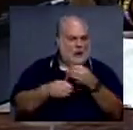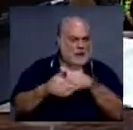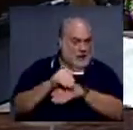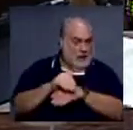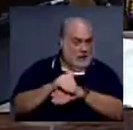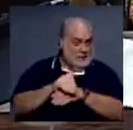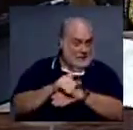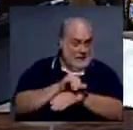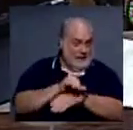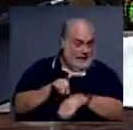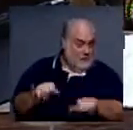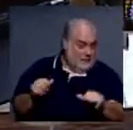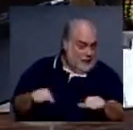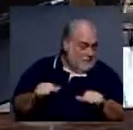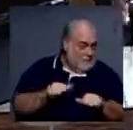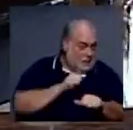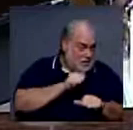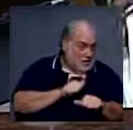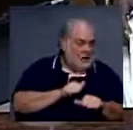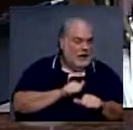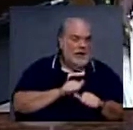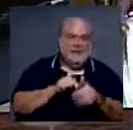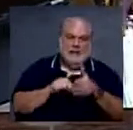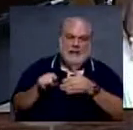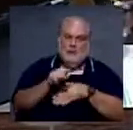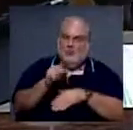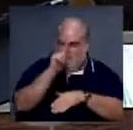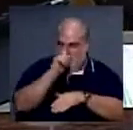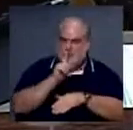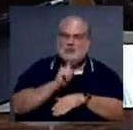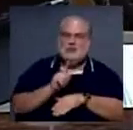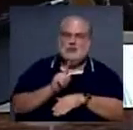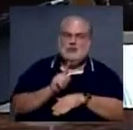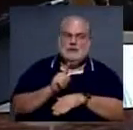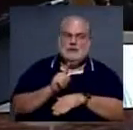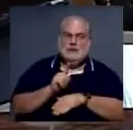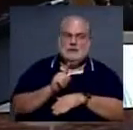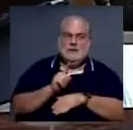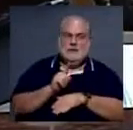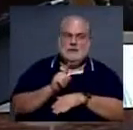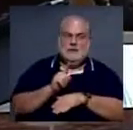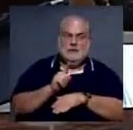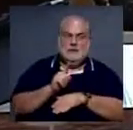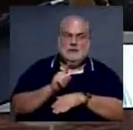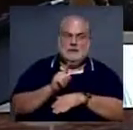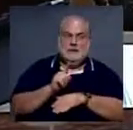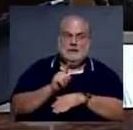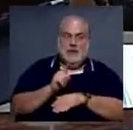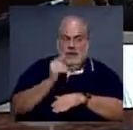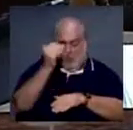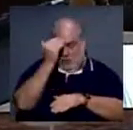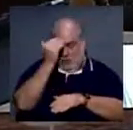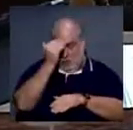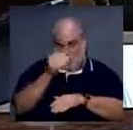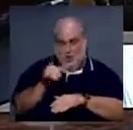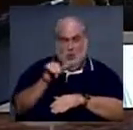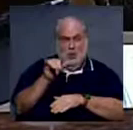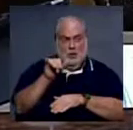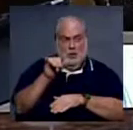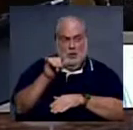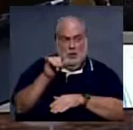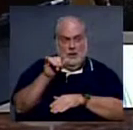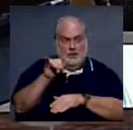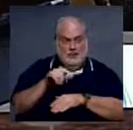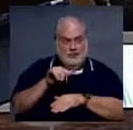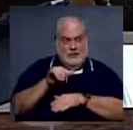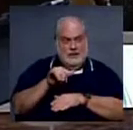not possible, then I would like to add it next week. But I want you all to know that I've